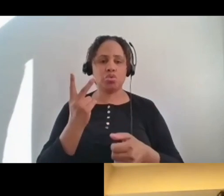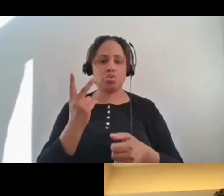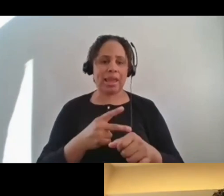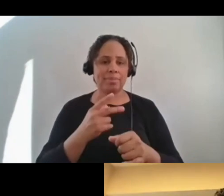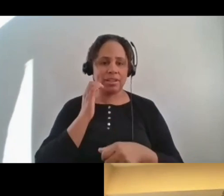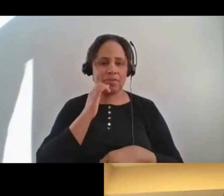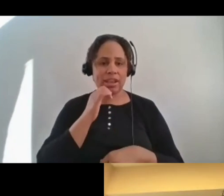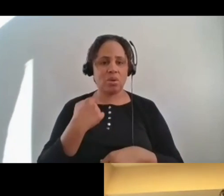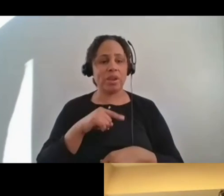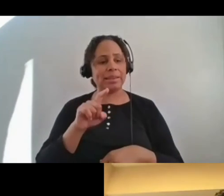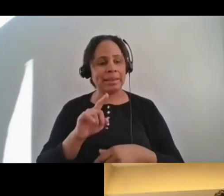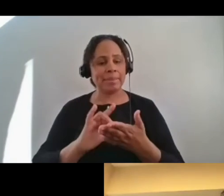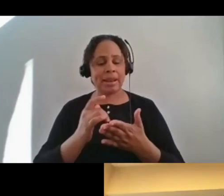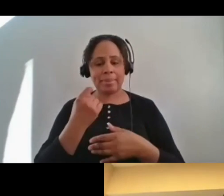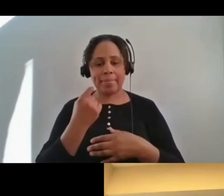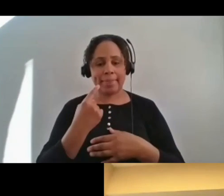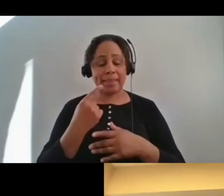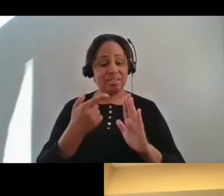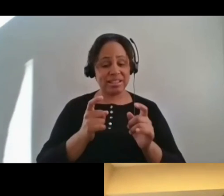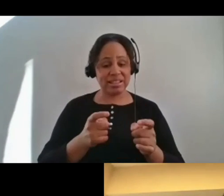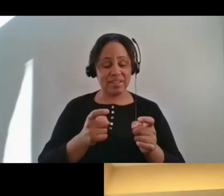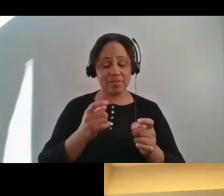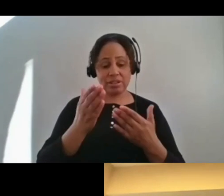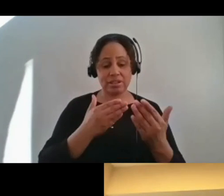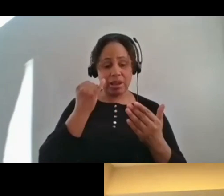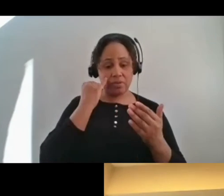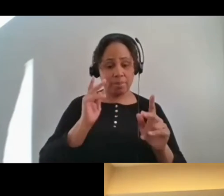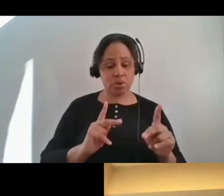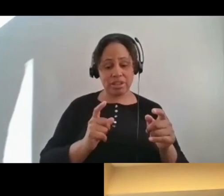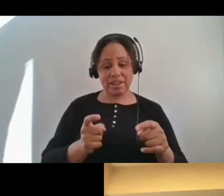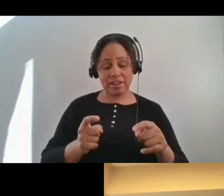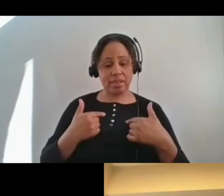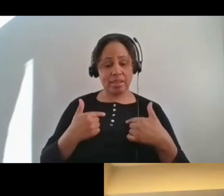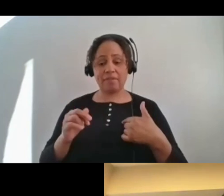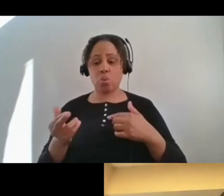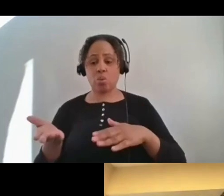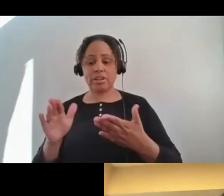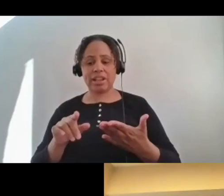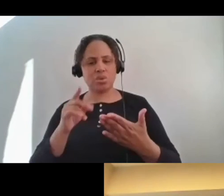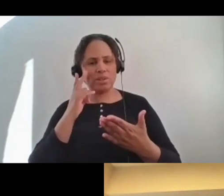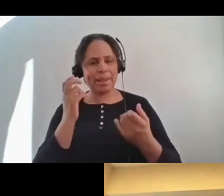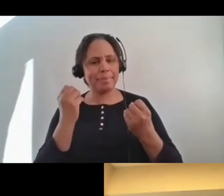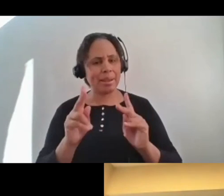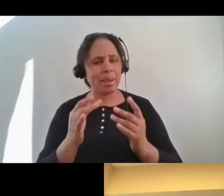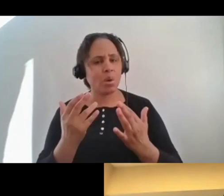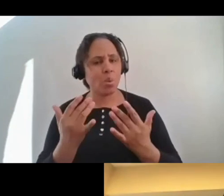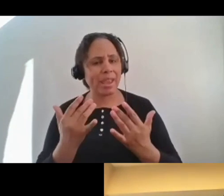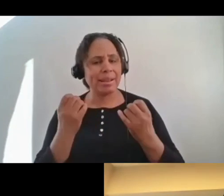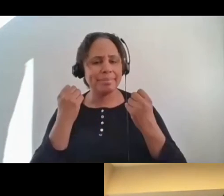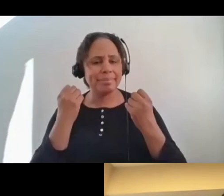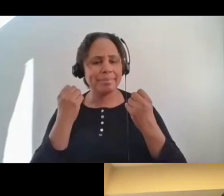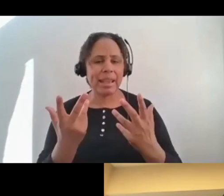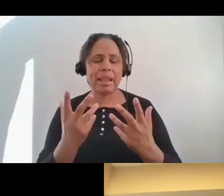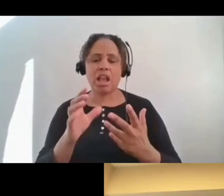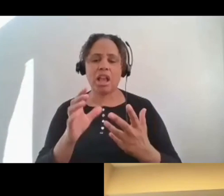a gift, whether it's a living donation or a deceased donation. You saw how many people are waiting on the list. There's, hundreds of thousands of people